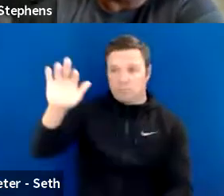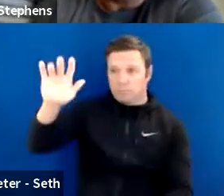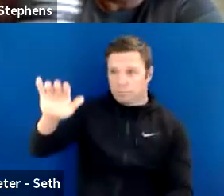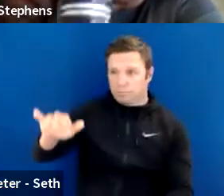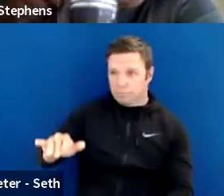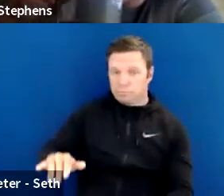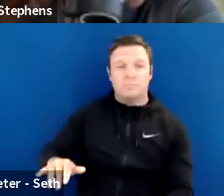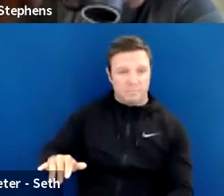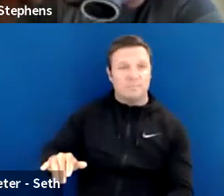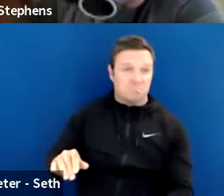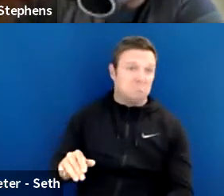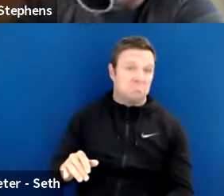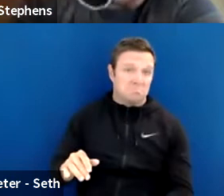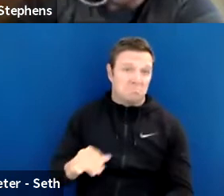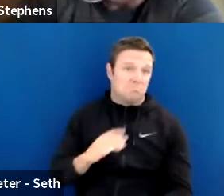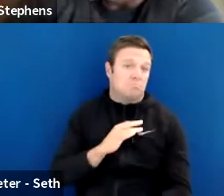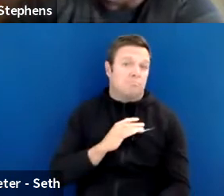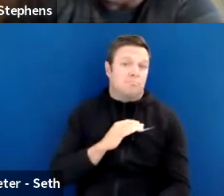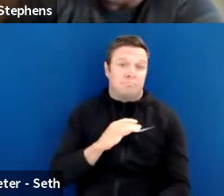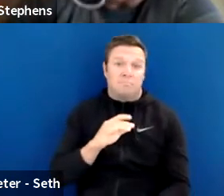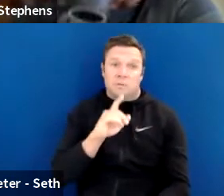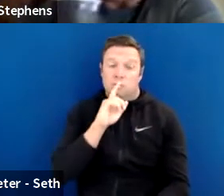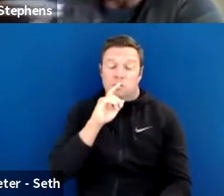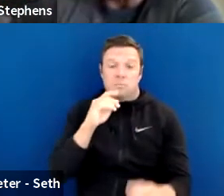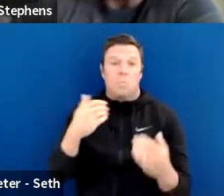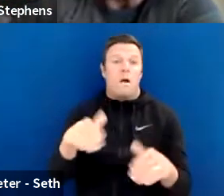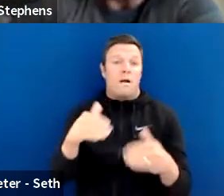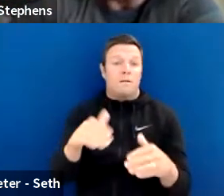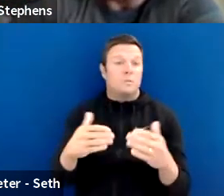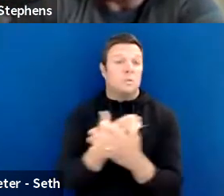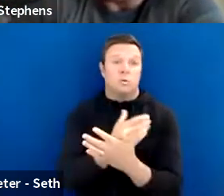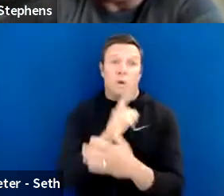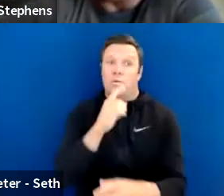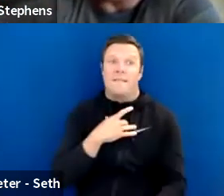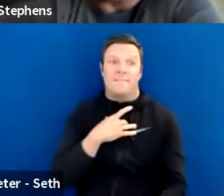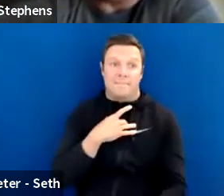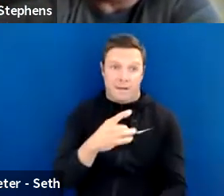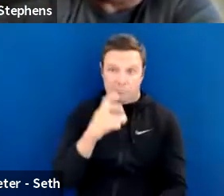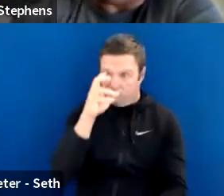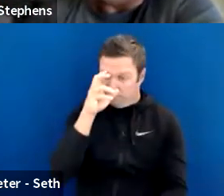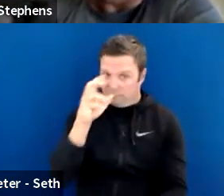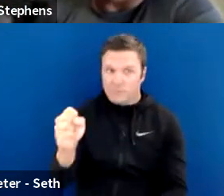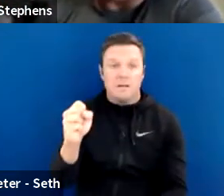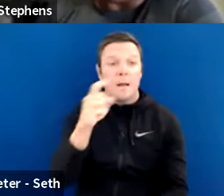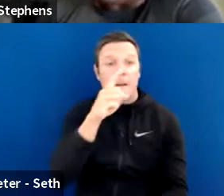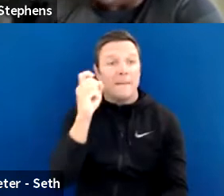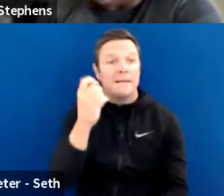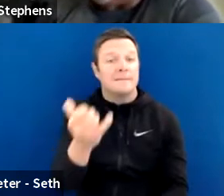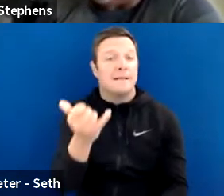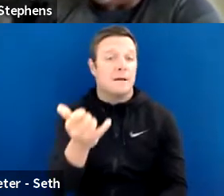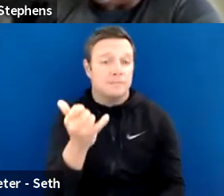place. That's one of the really amazing features that I like because it enables me